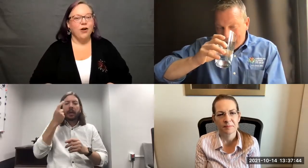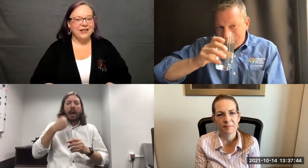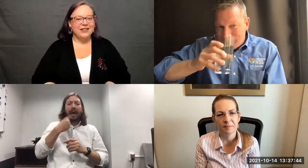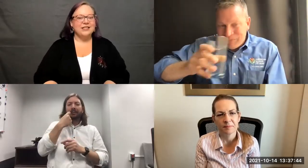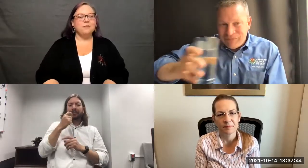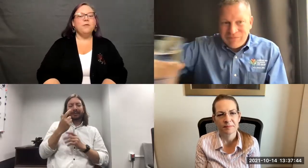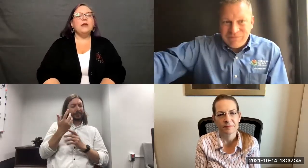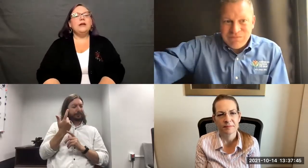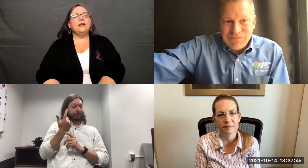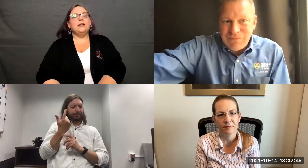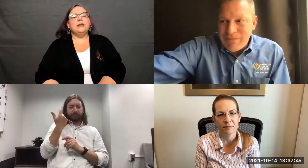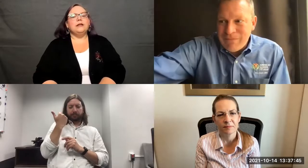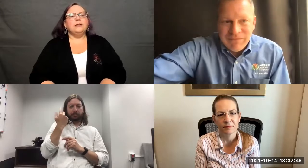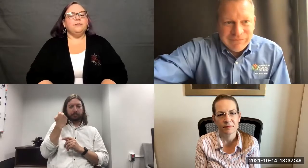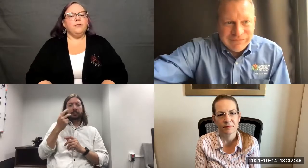Jeff regarding this.